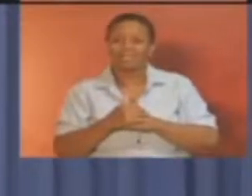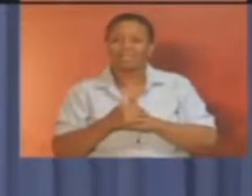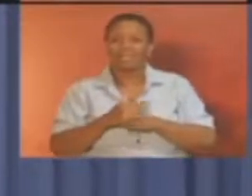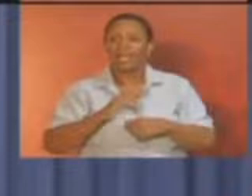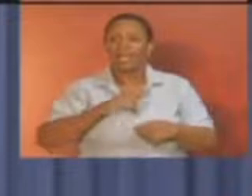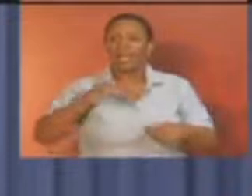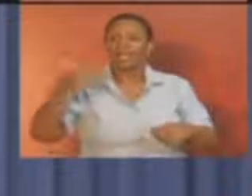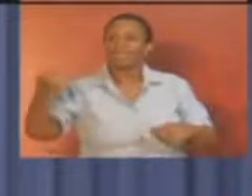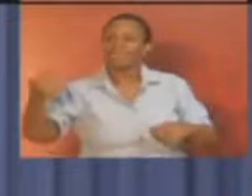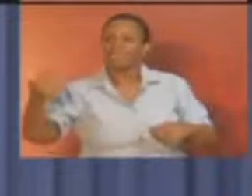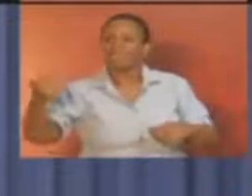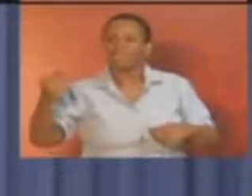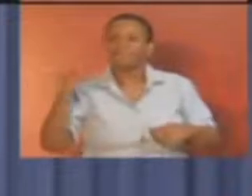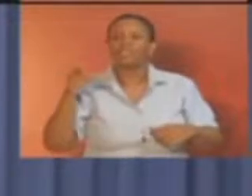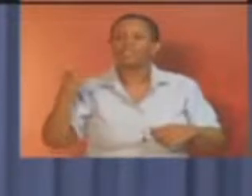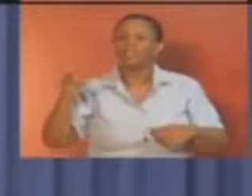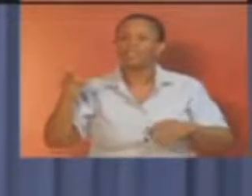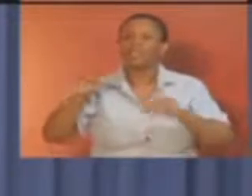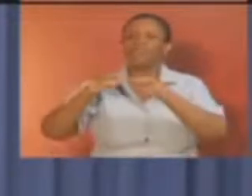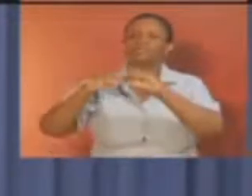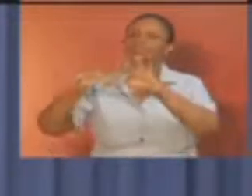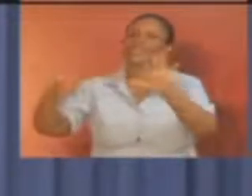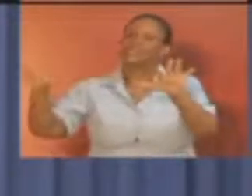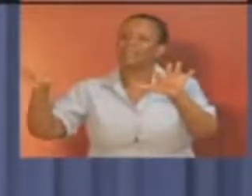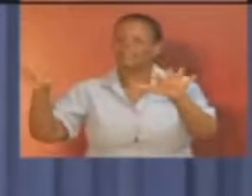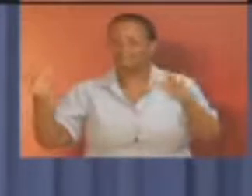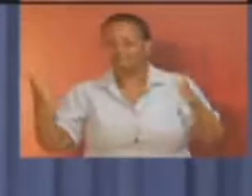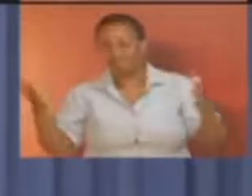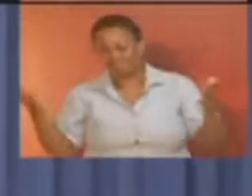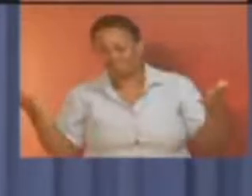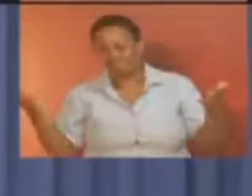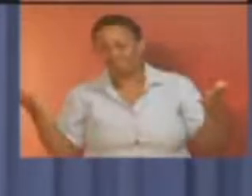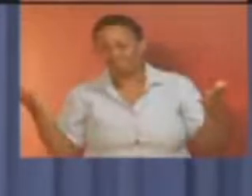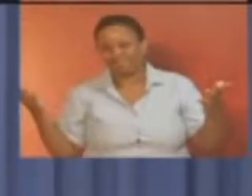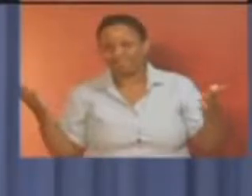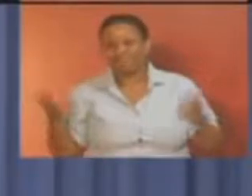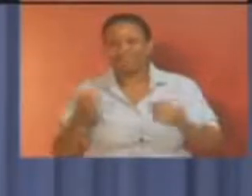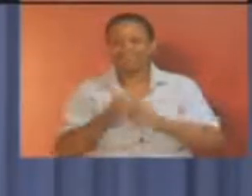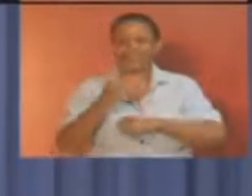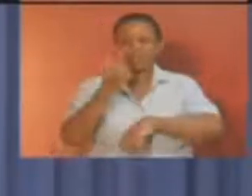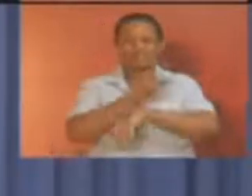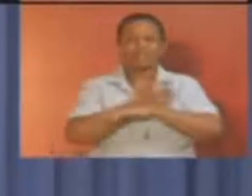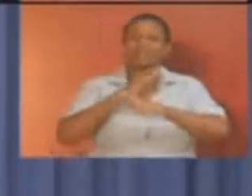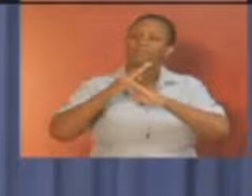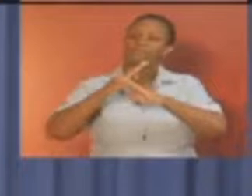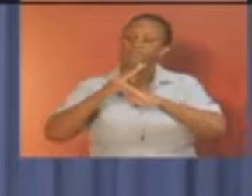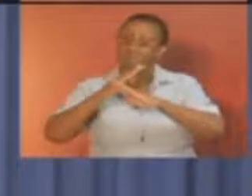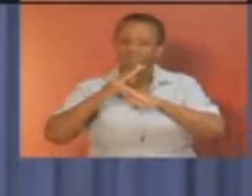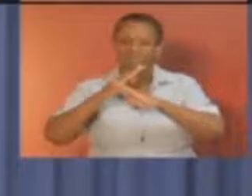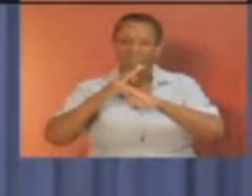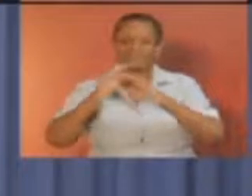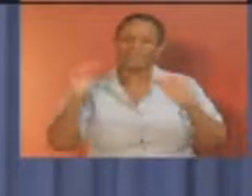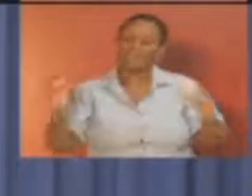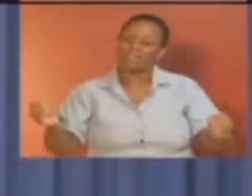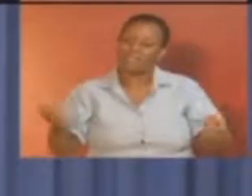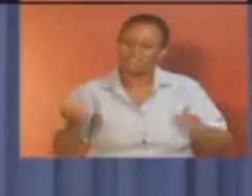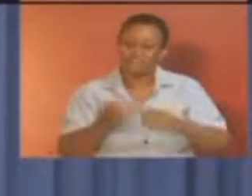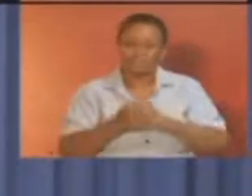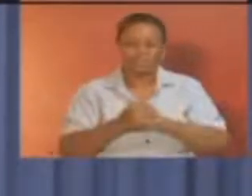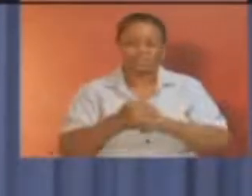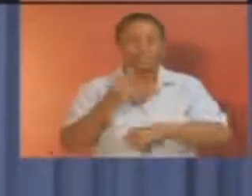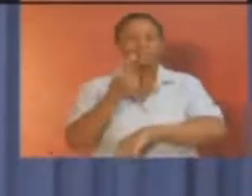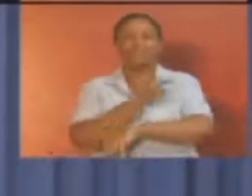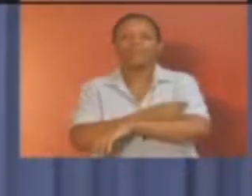when you put those three things together, one, the vaccine is for you if it enters your body to make your body respond